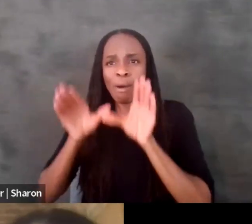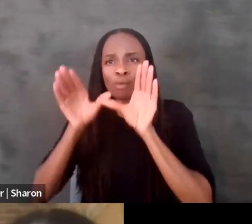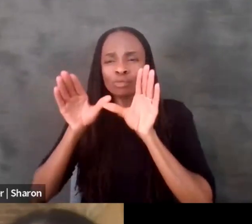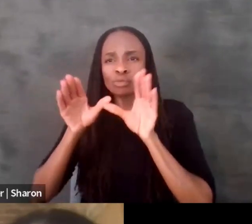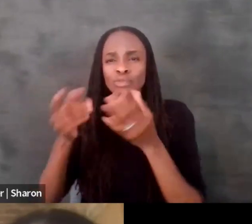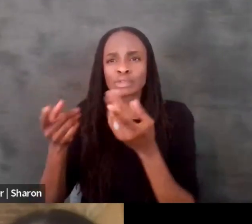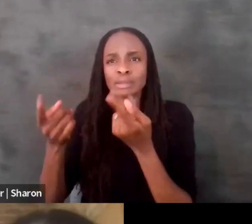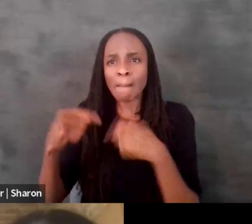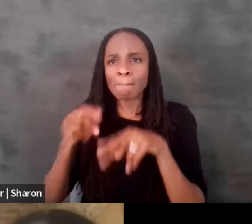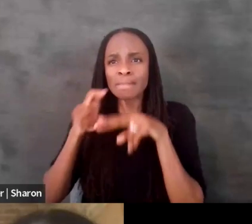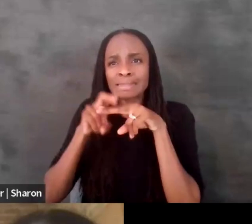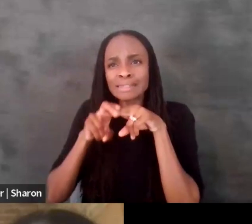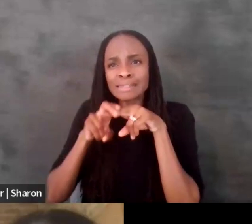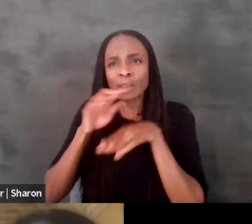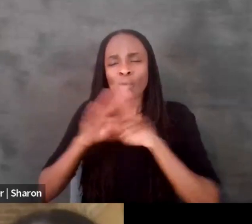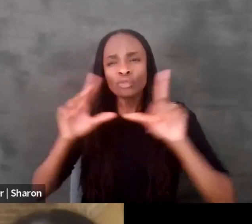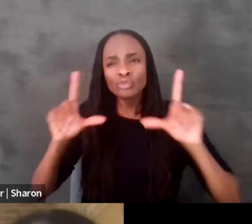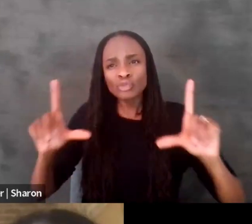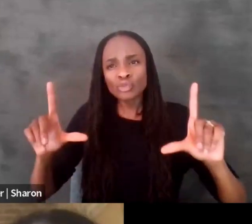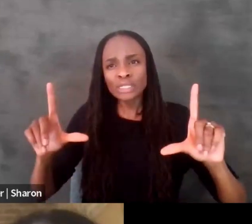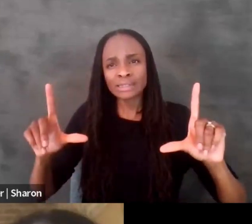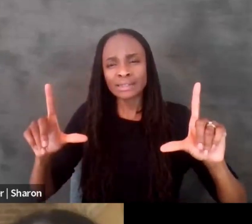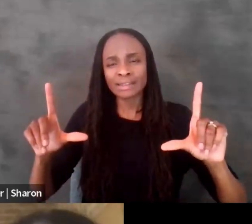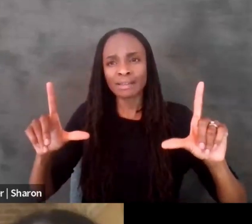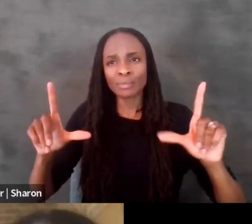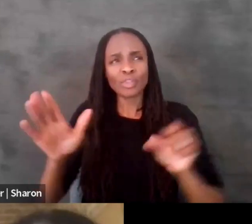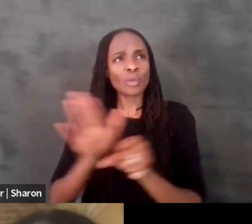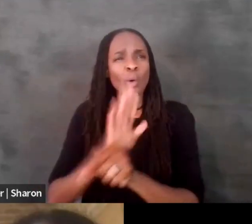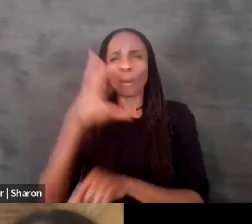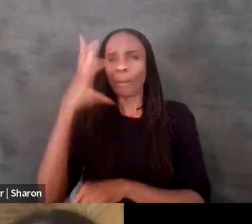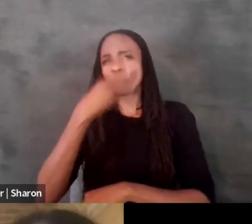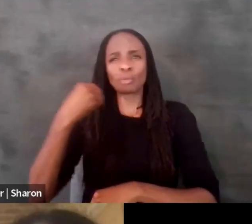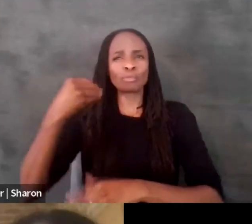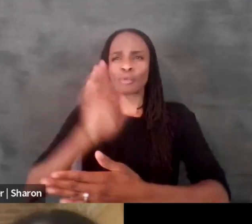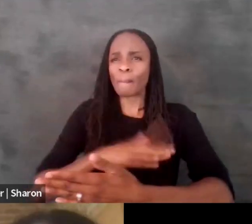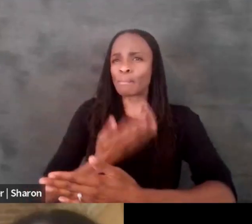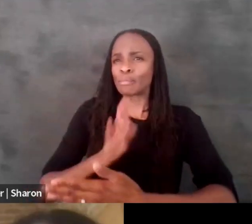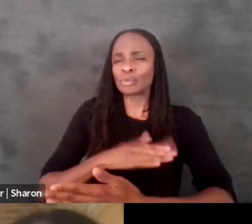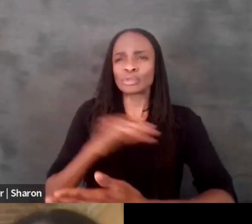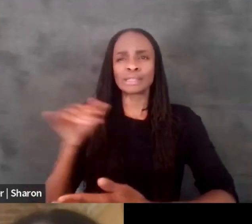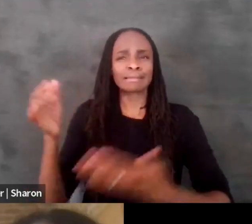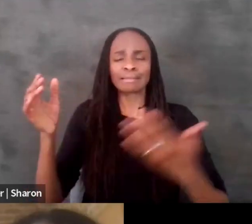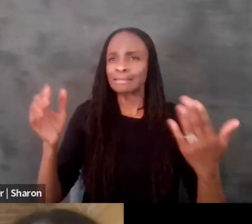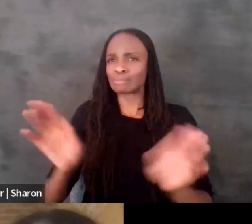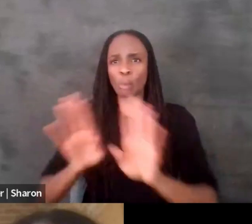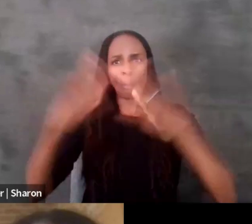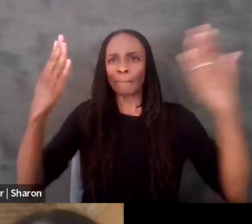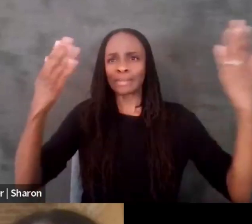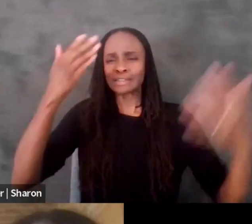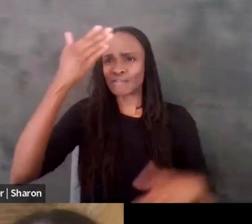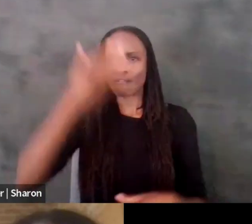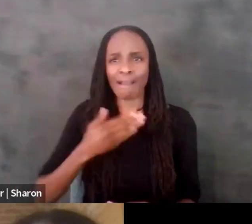and sit on the screen, and the whole symphony of an orchestra unfold in front of them. right, And